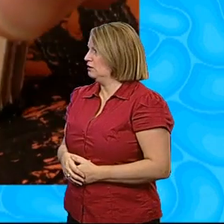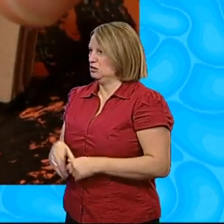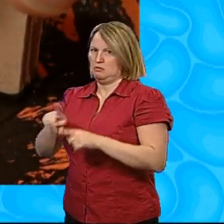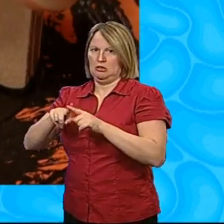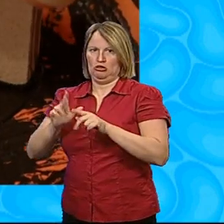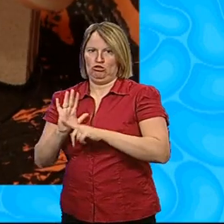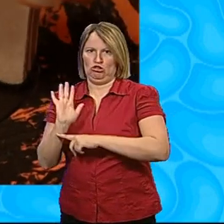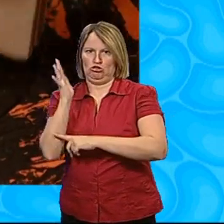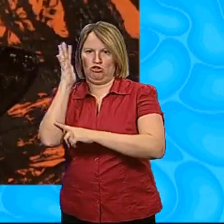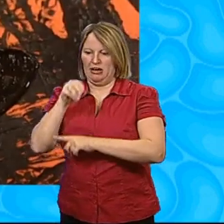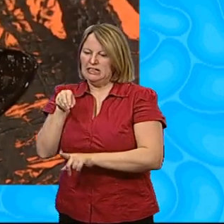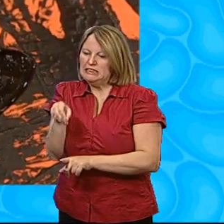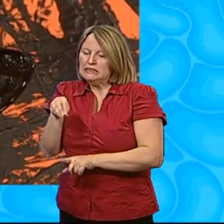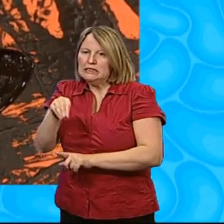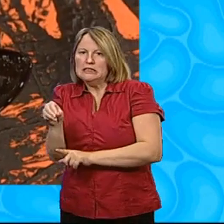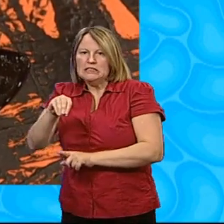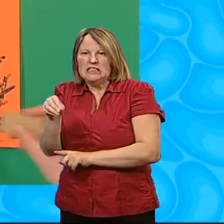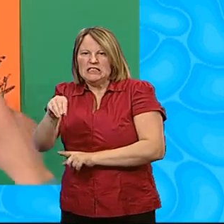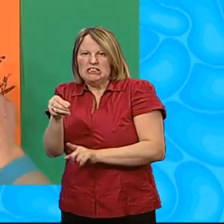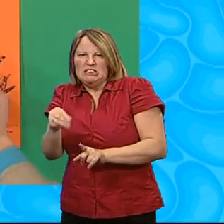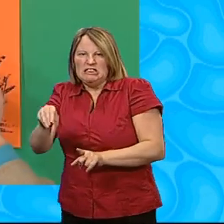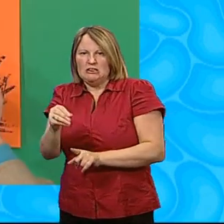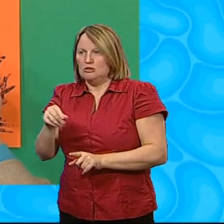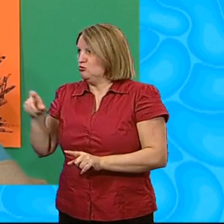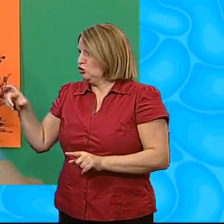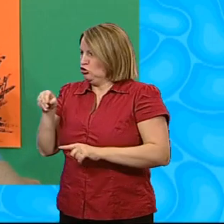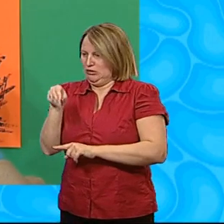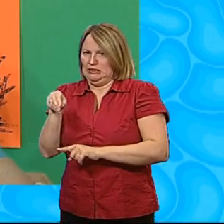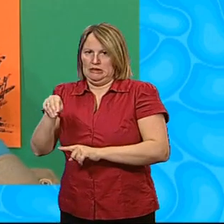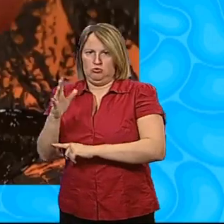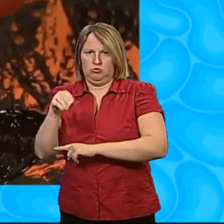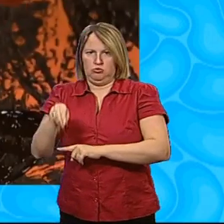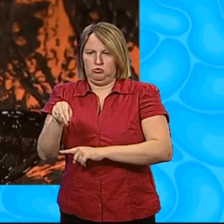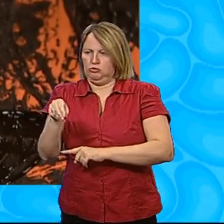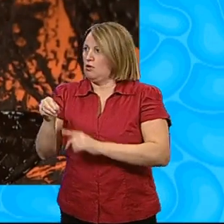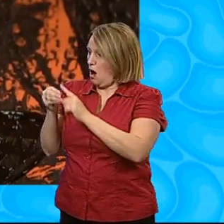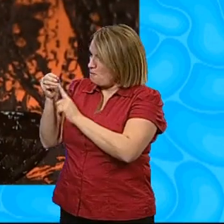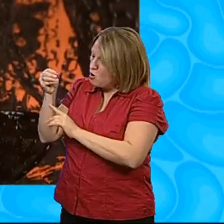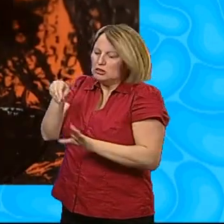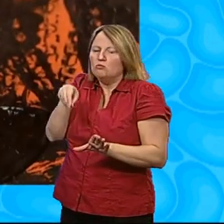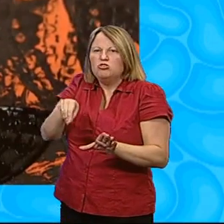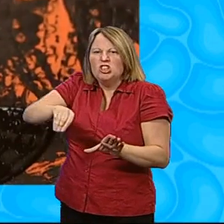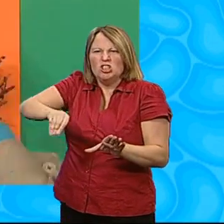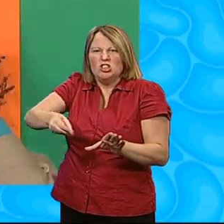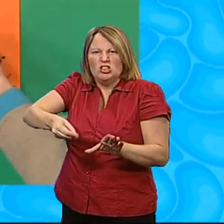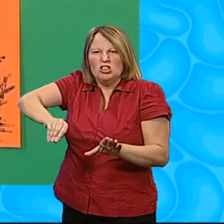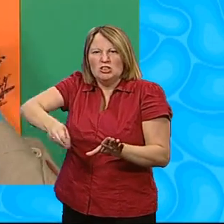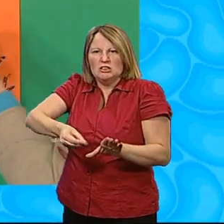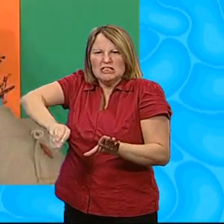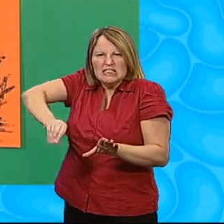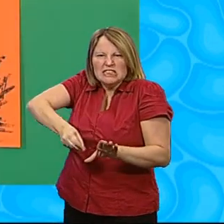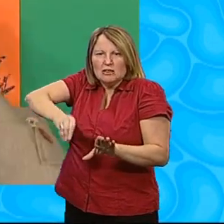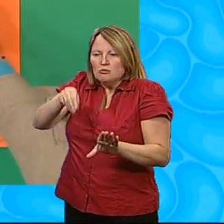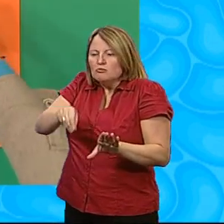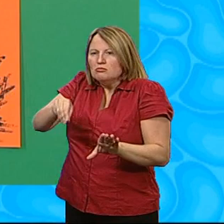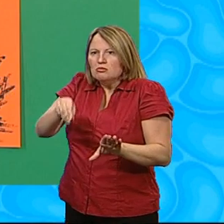tree. This is going to be a palm tree. Make the trunk with the short side of the cardboard. You can twist the paint with the card